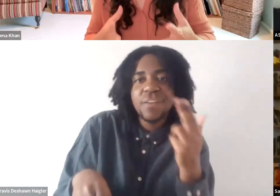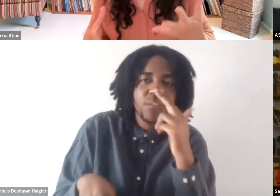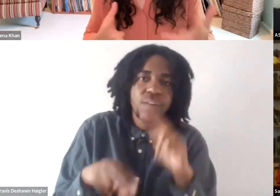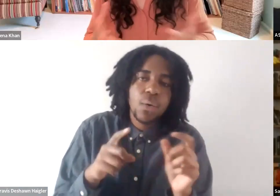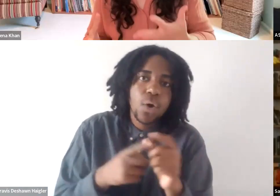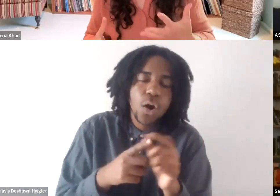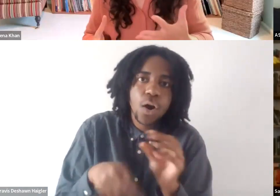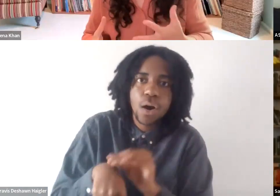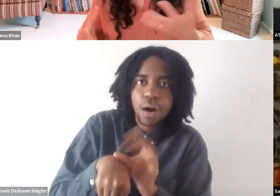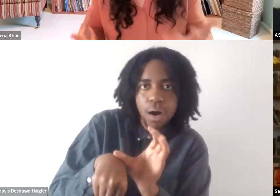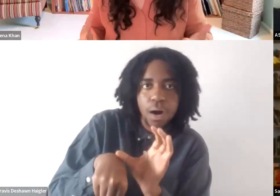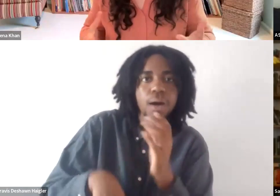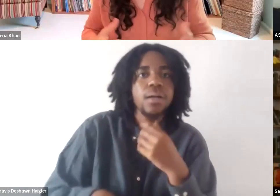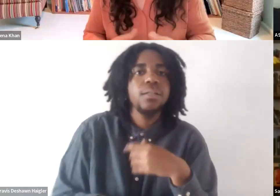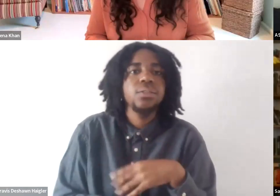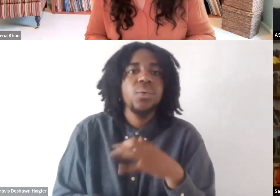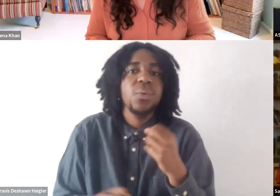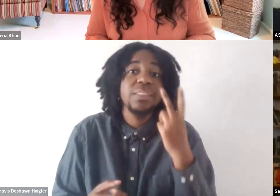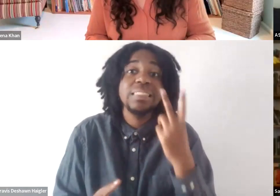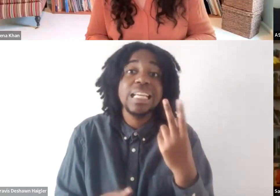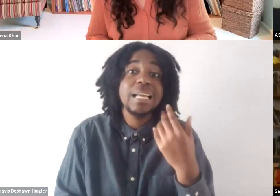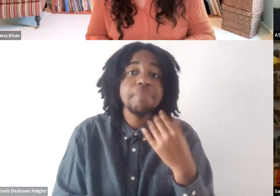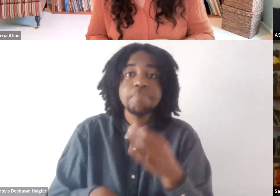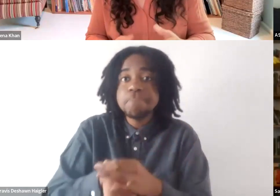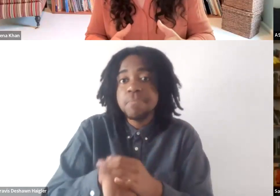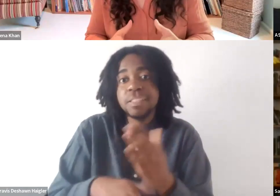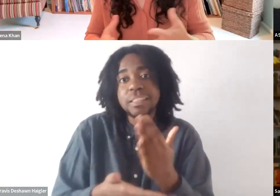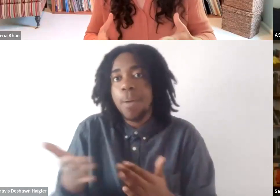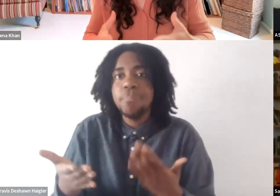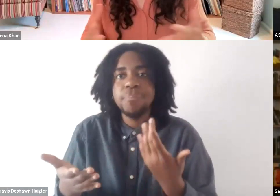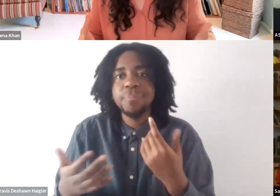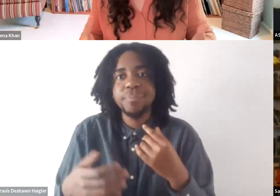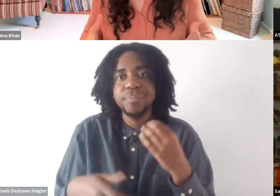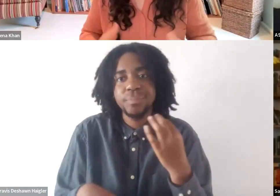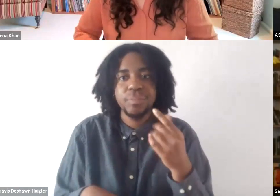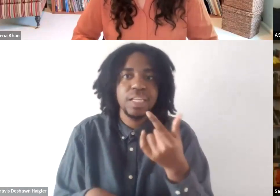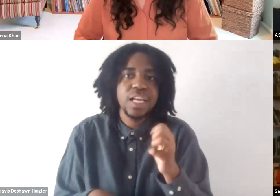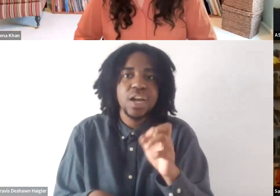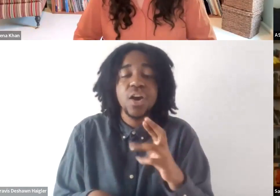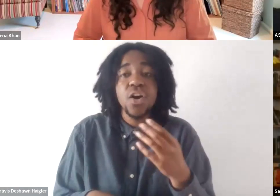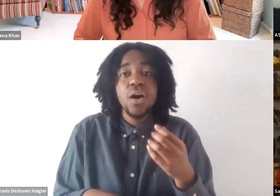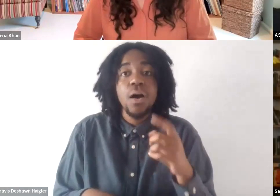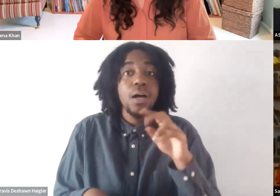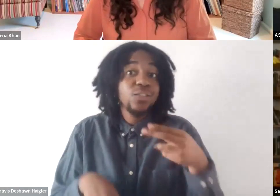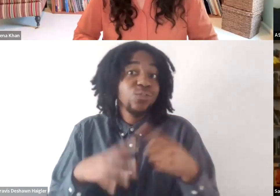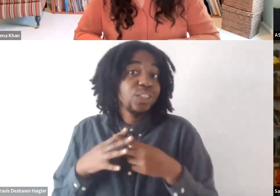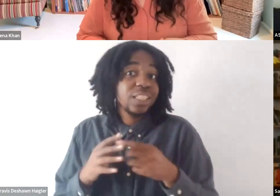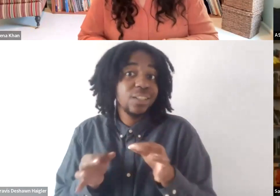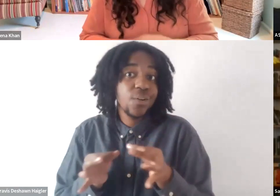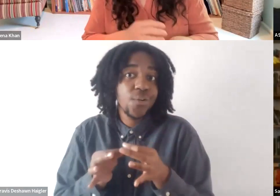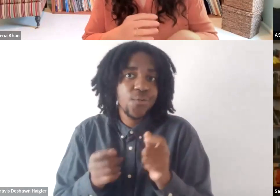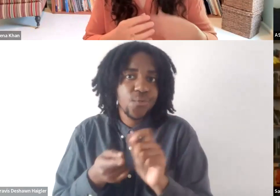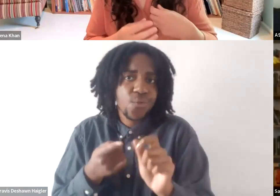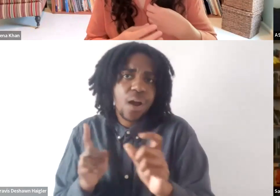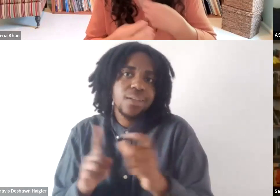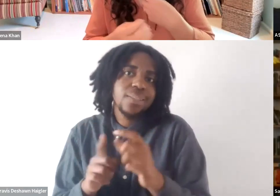him to have some sort of gear. And initially I had written it as a sonic blaster. But when she illustrated